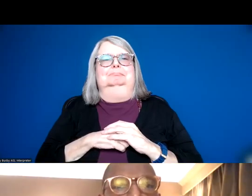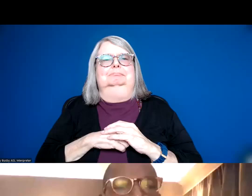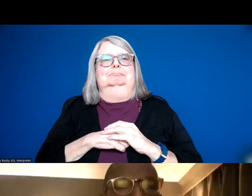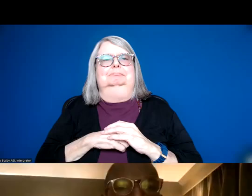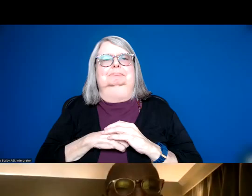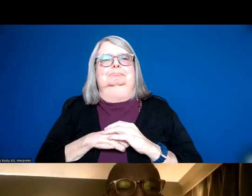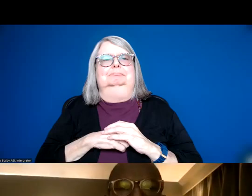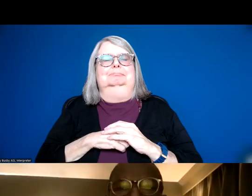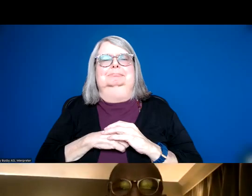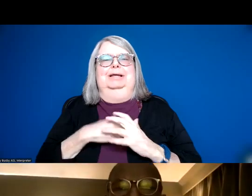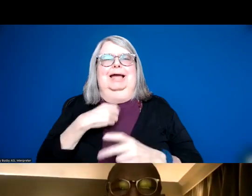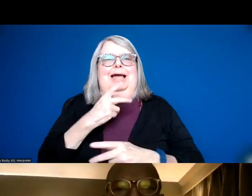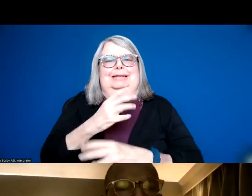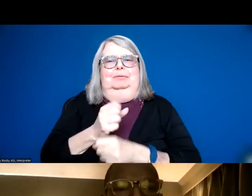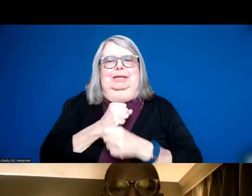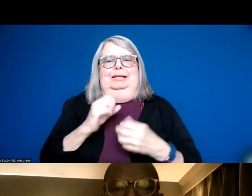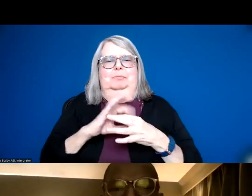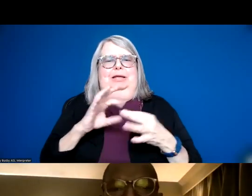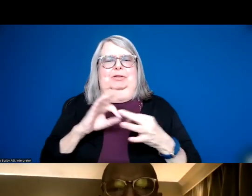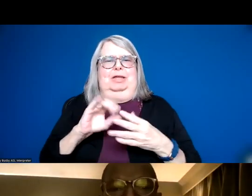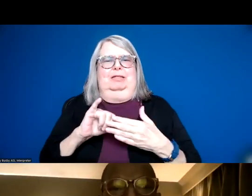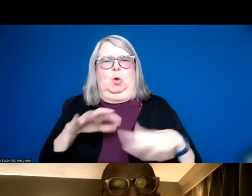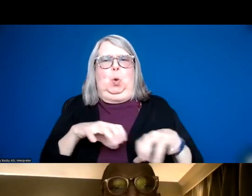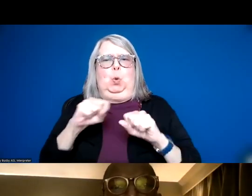I keep getting the message that the host is muting me for some reason.